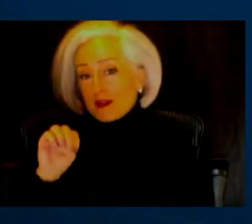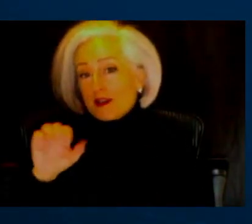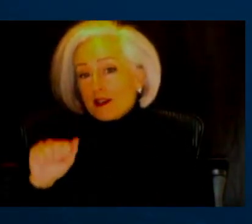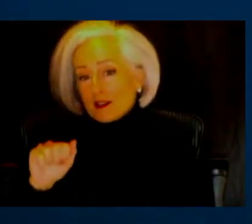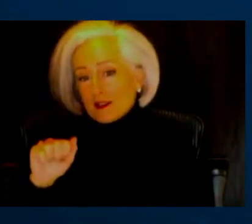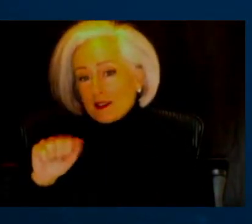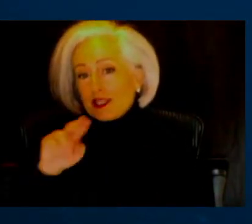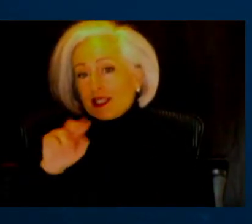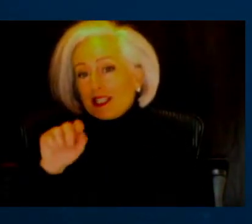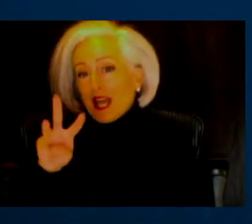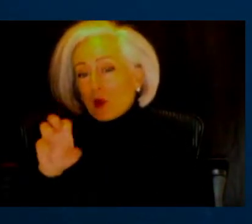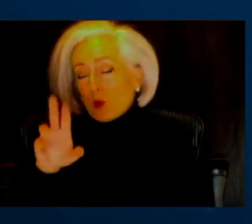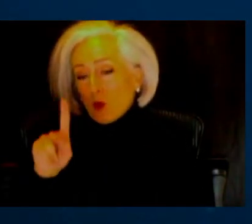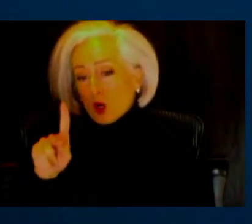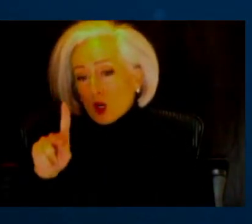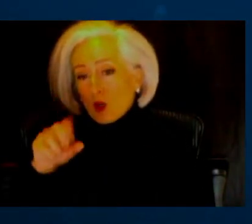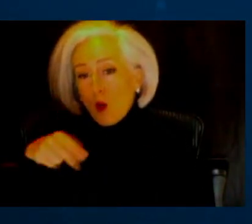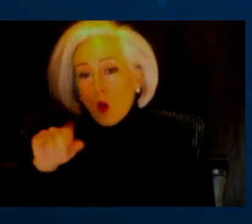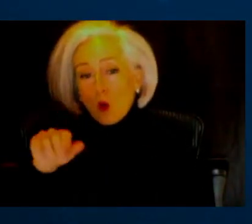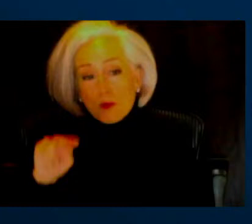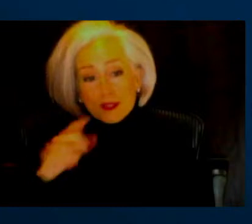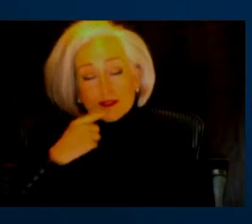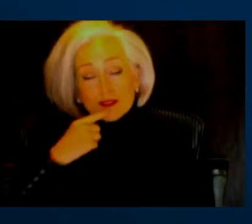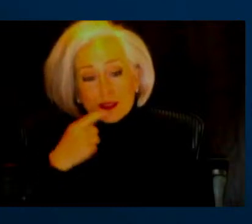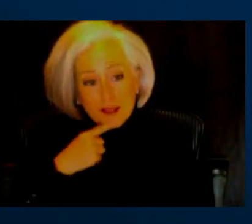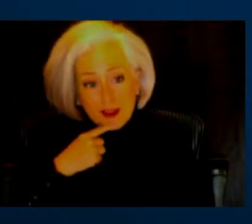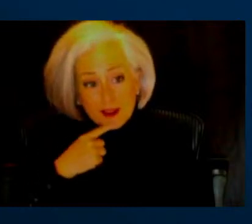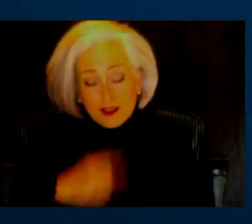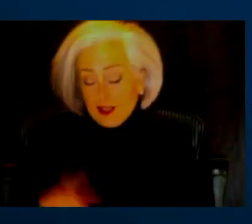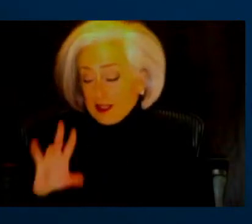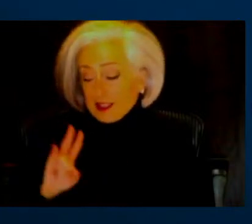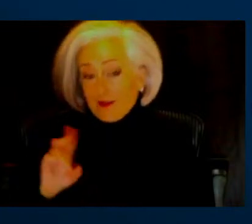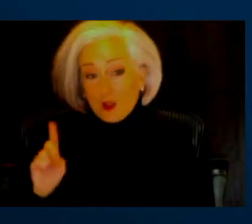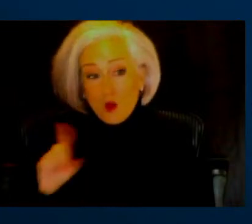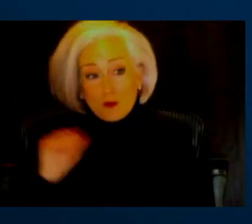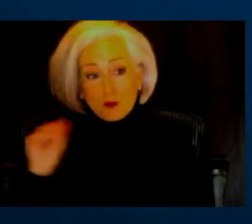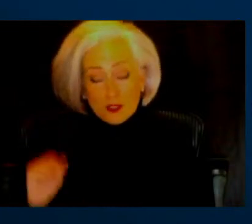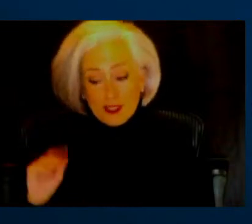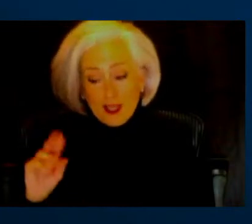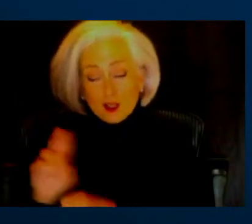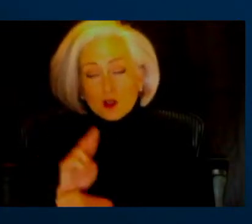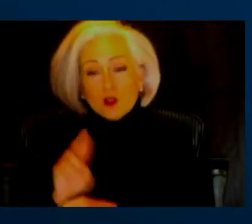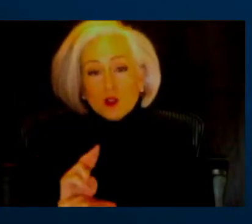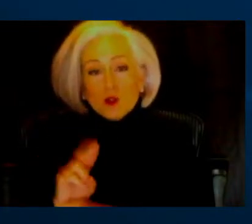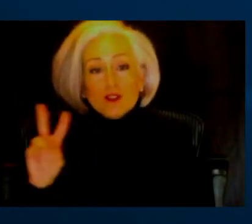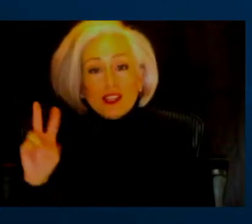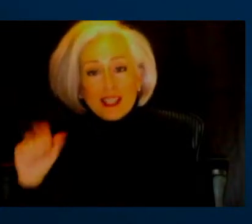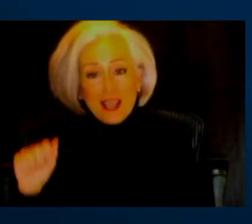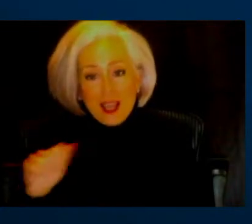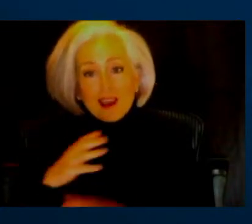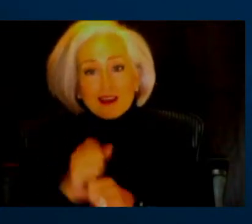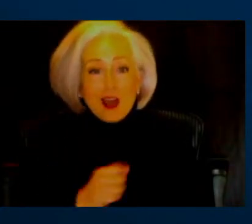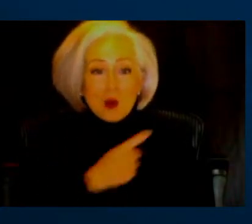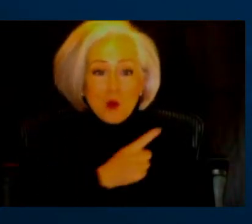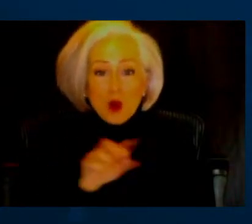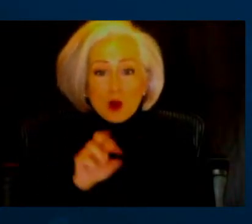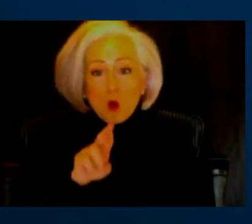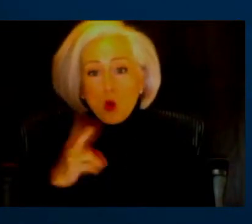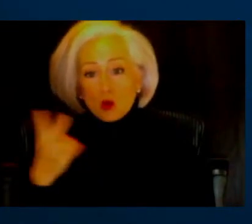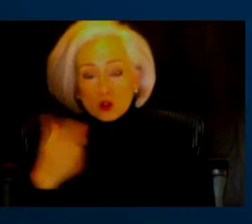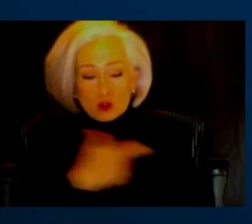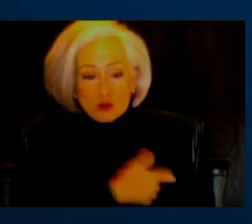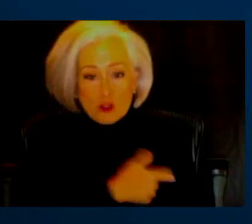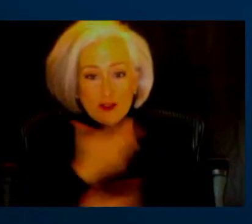finds that 71% of veterans who used the VA had gotten 1 or both shots already, but 29% were